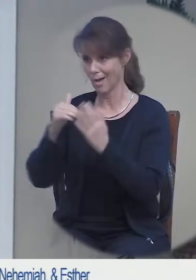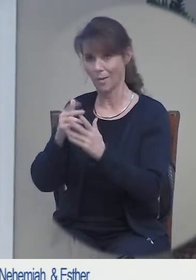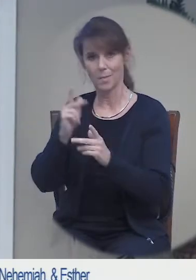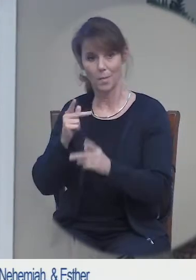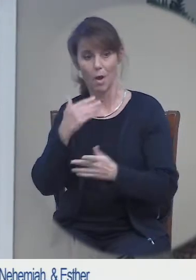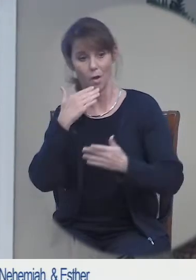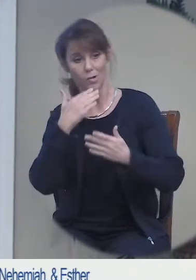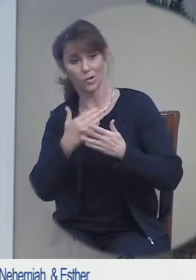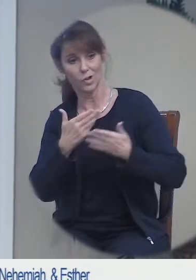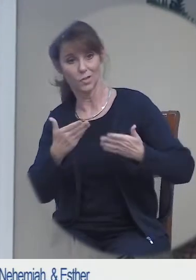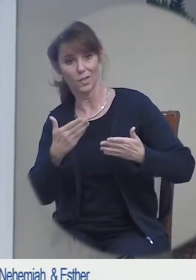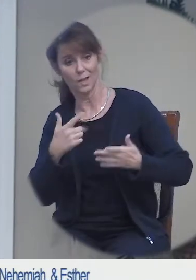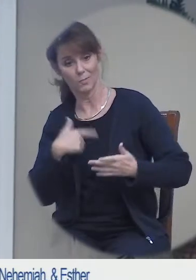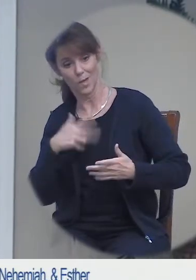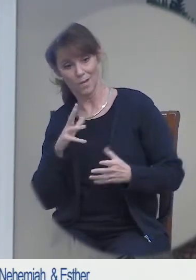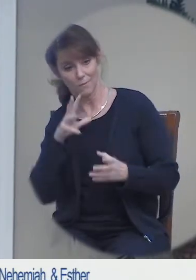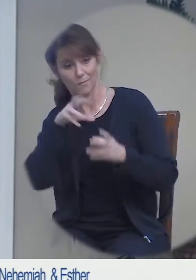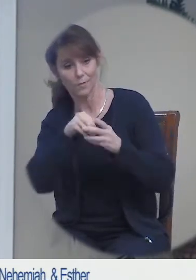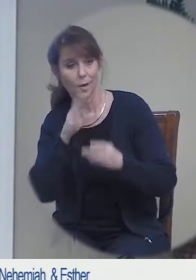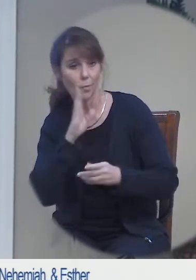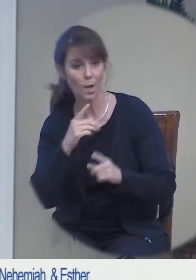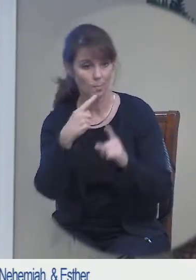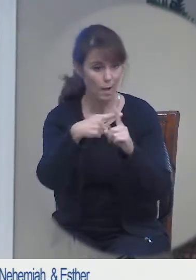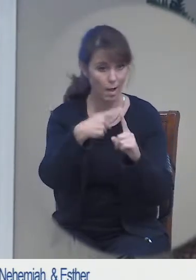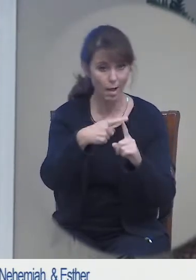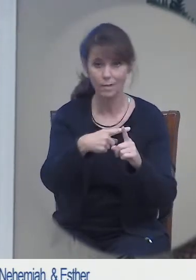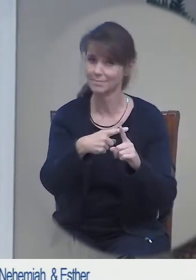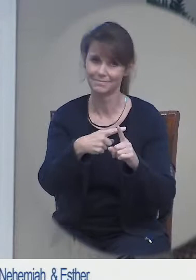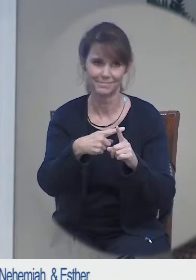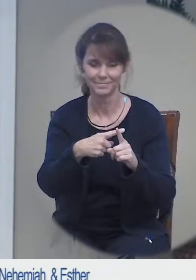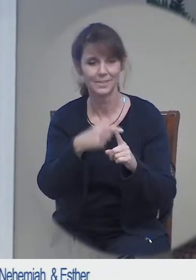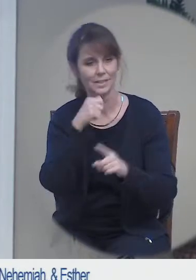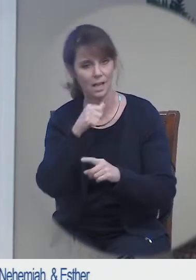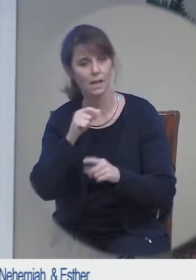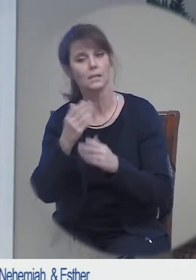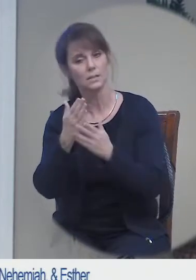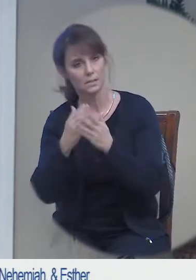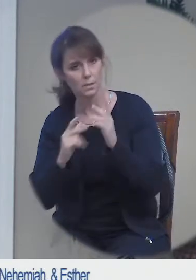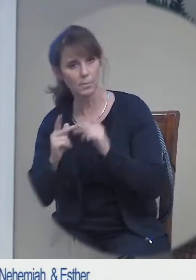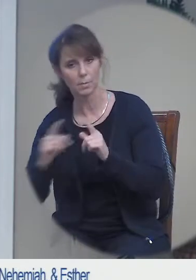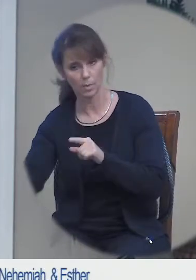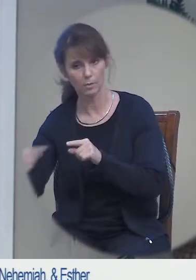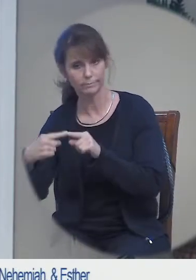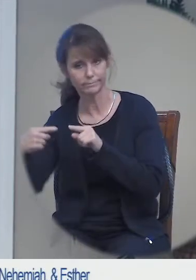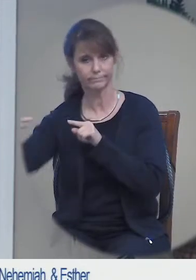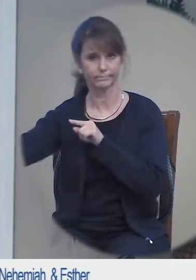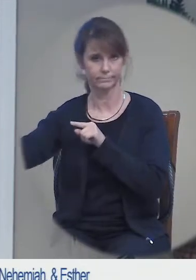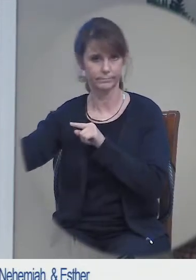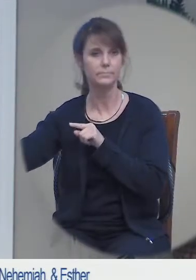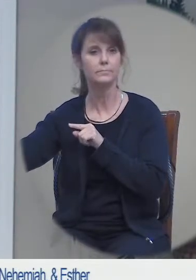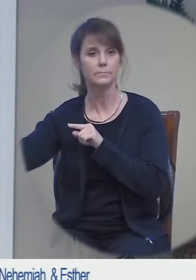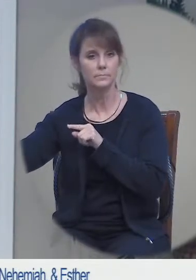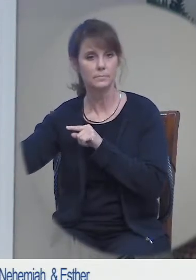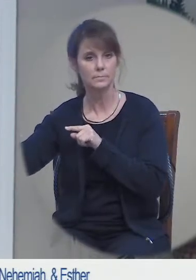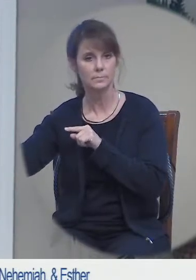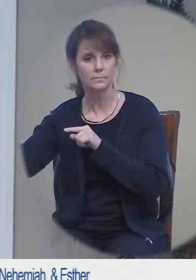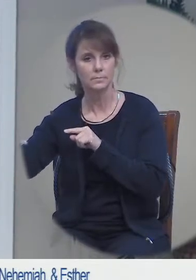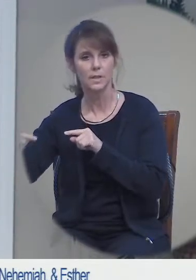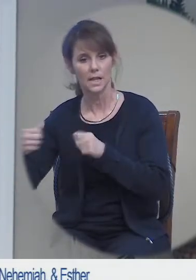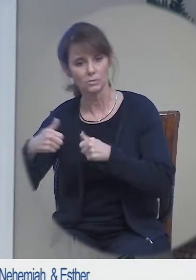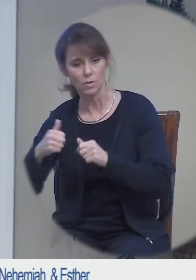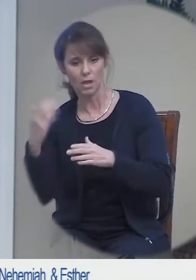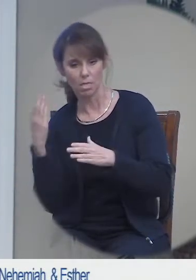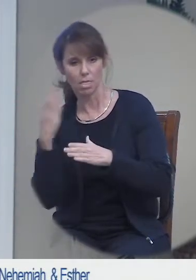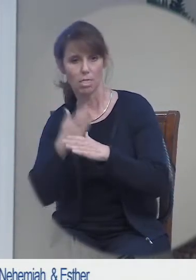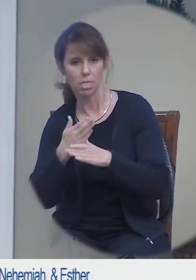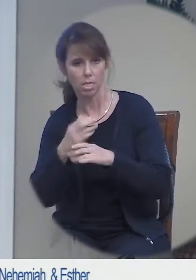good thing, this is what we ought to be doing, but there will be people who oppose us. And there will be people who try to put stumbling blocks in our